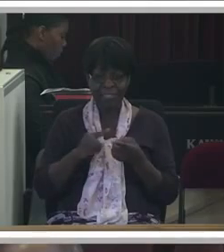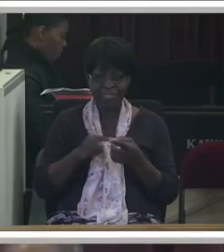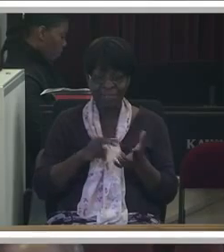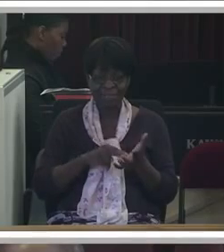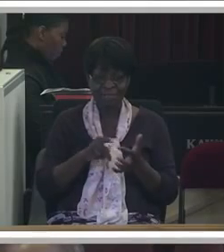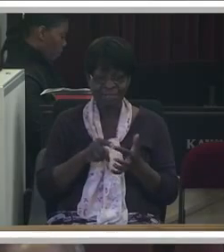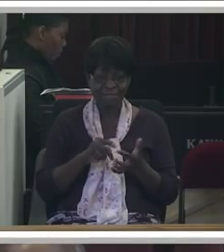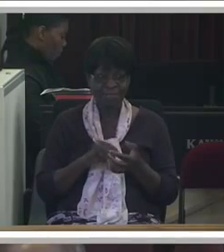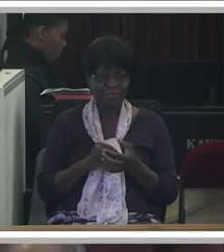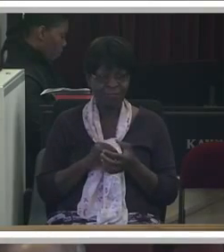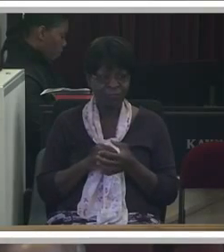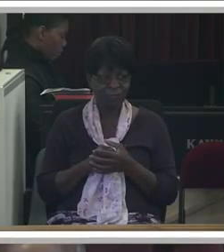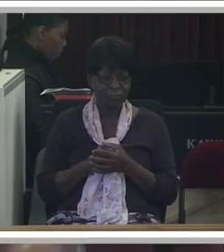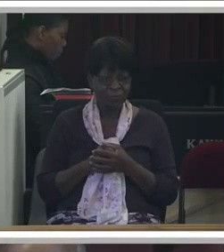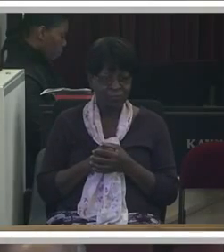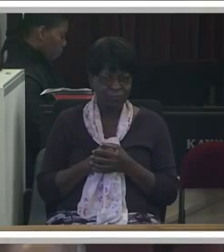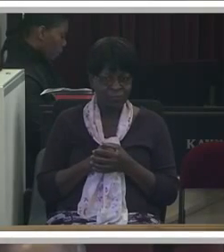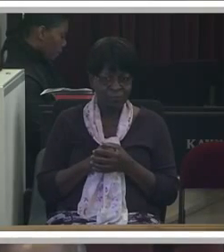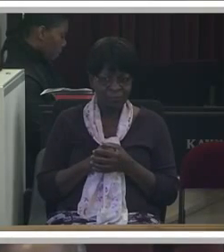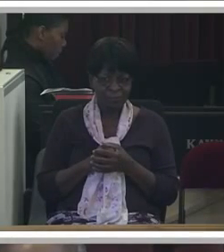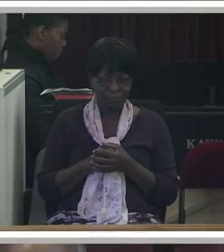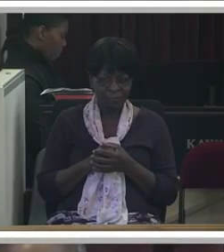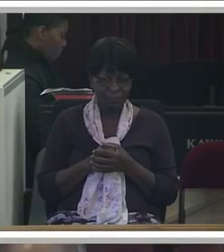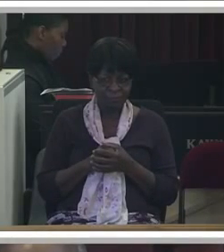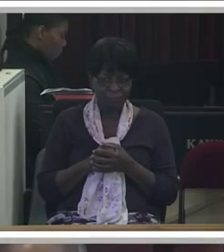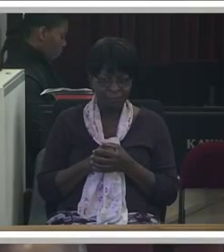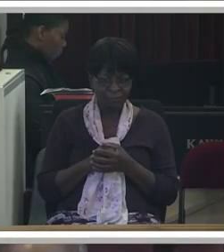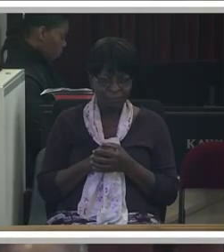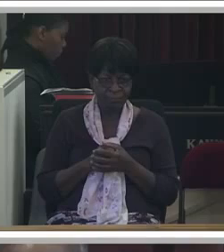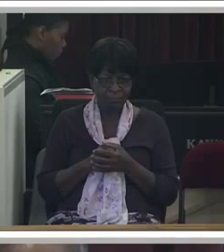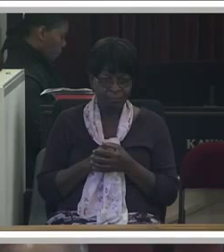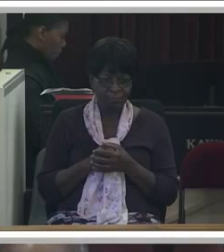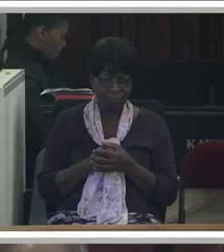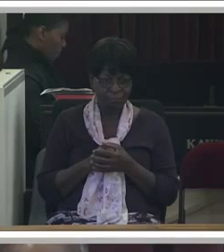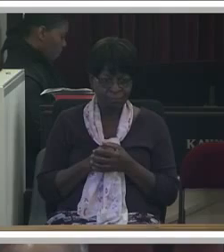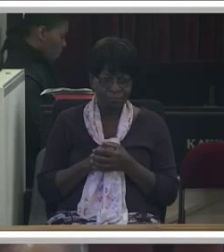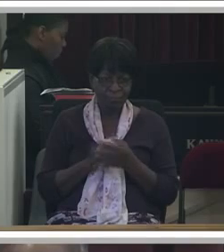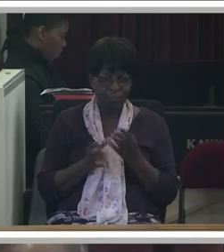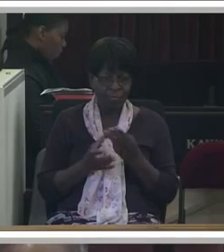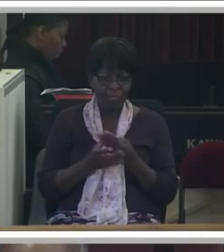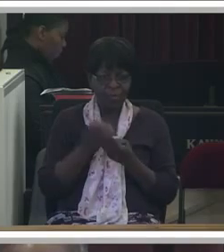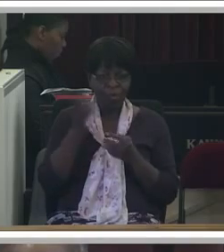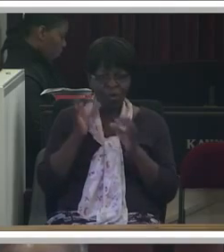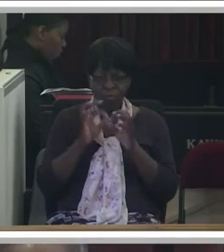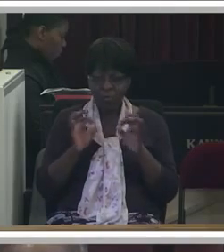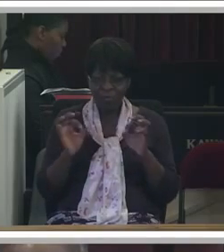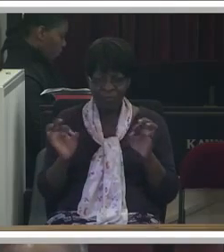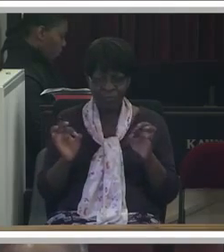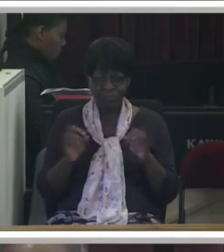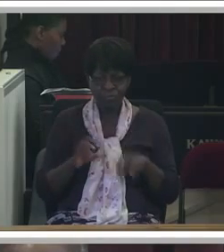God's perfect creation was broken.